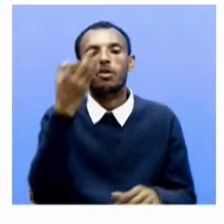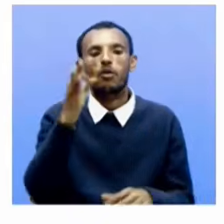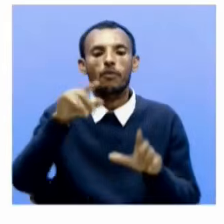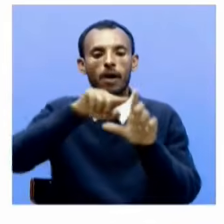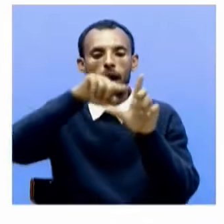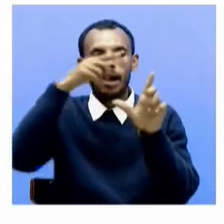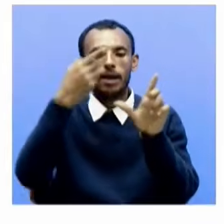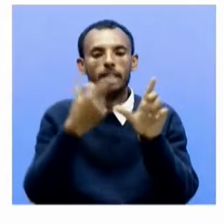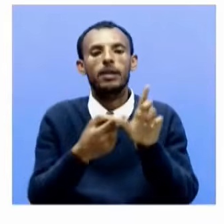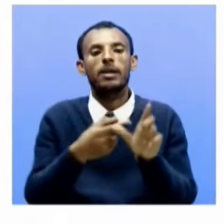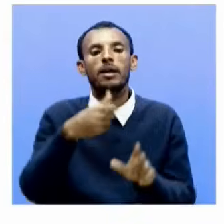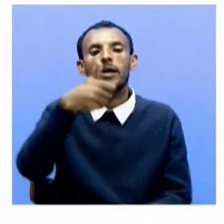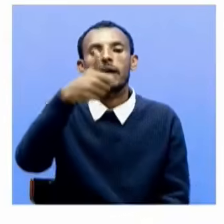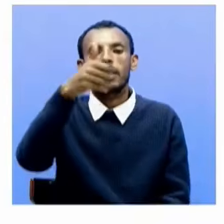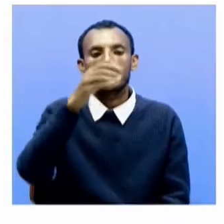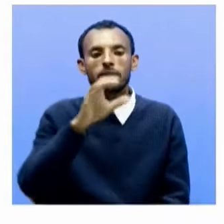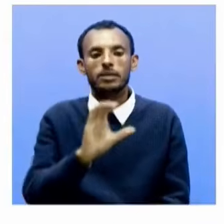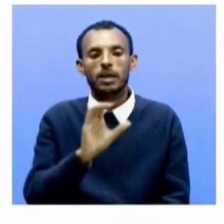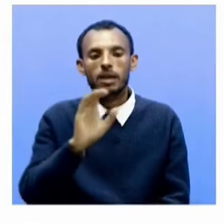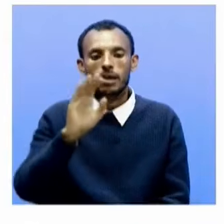angle ACB.